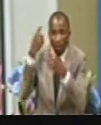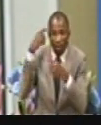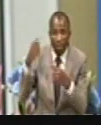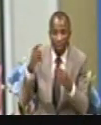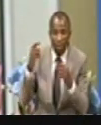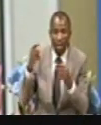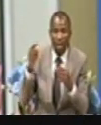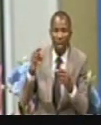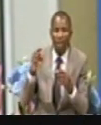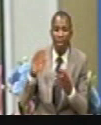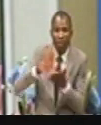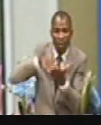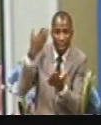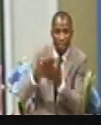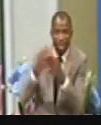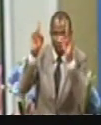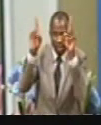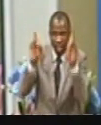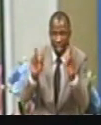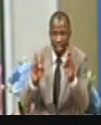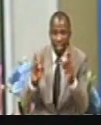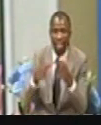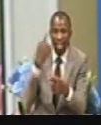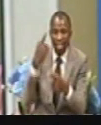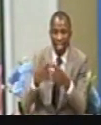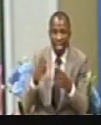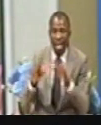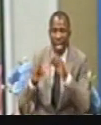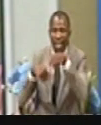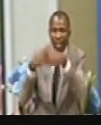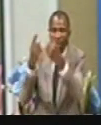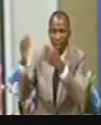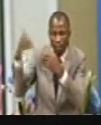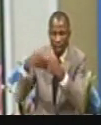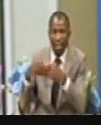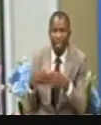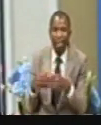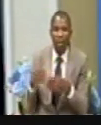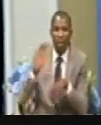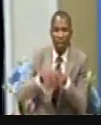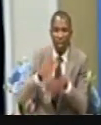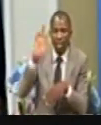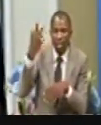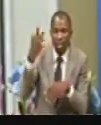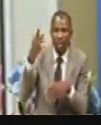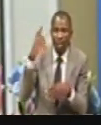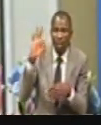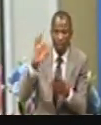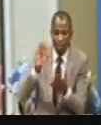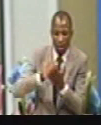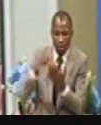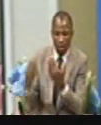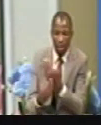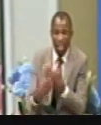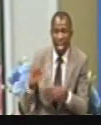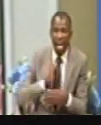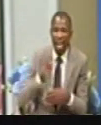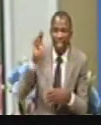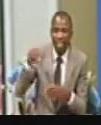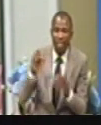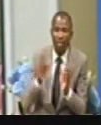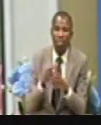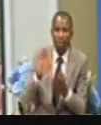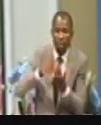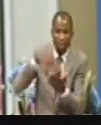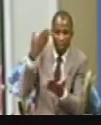should go for a confirmation test. And when I returned home, I started testifying to people, God has healed me. Then on